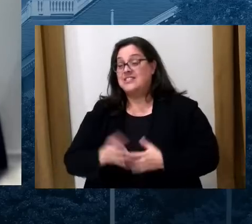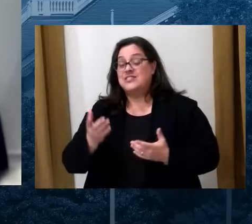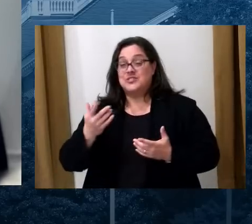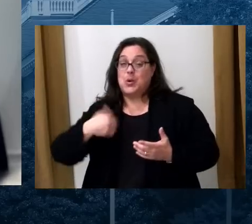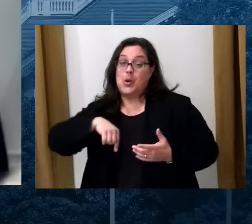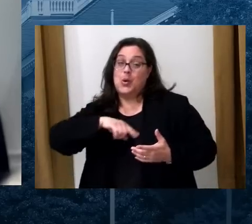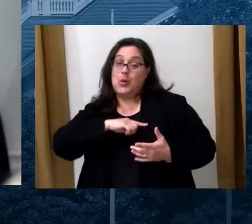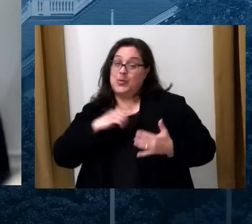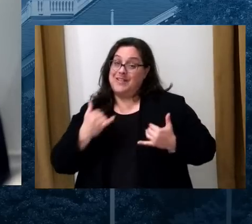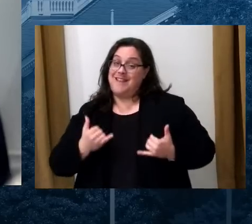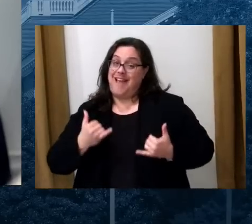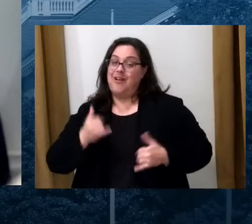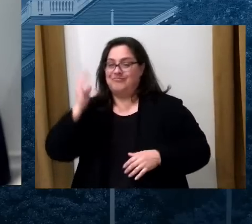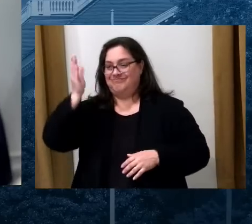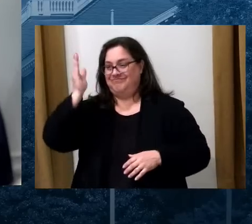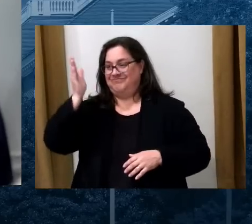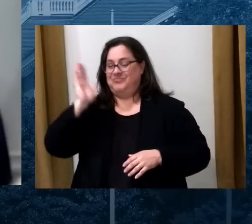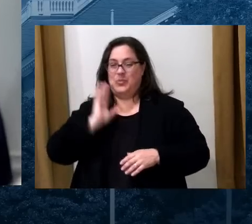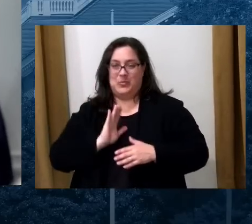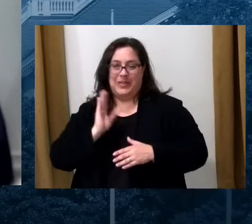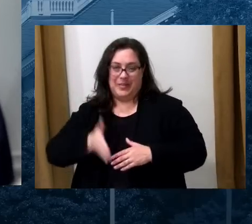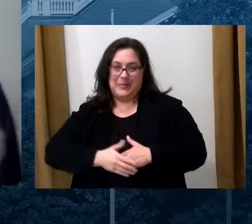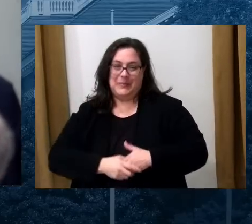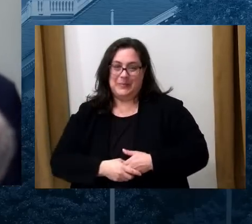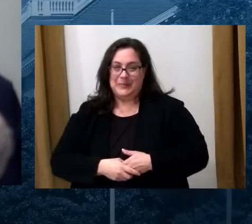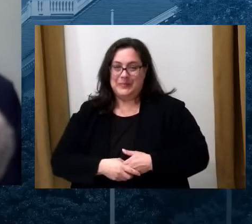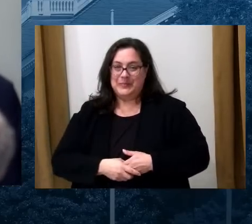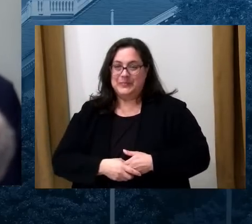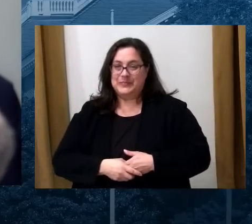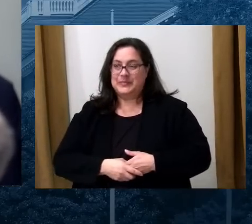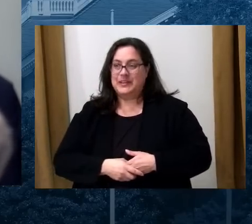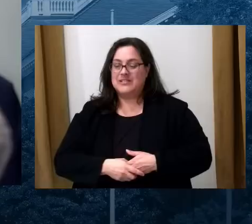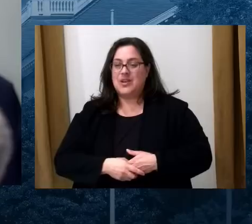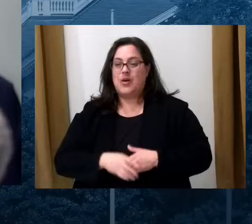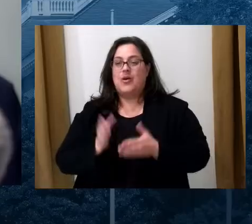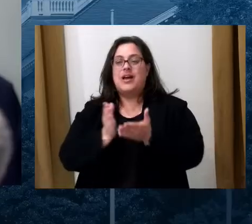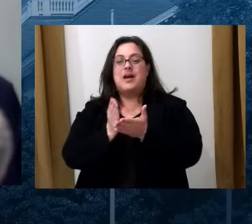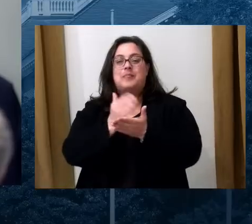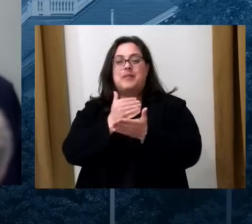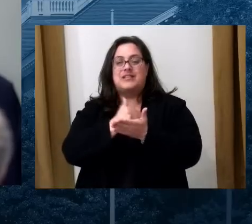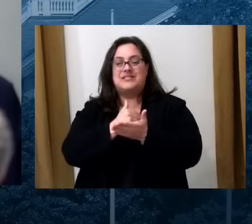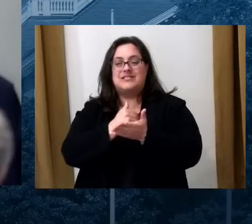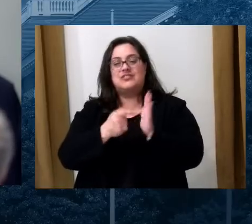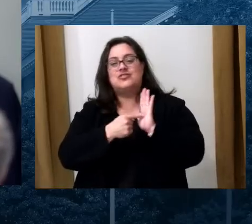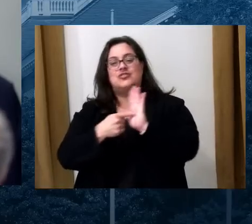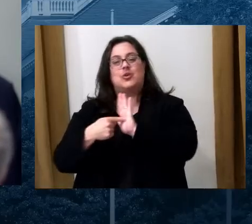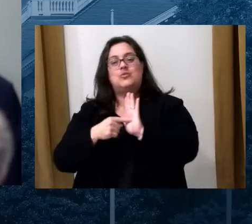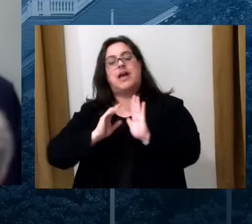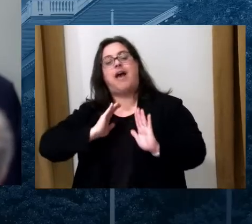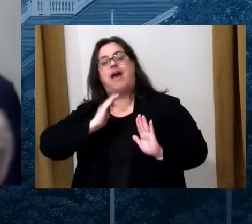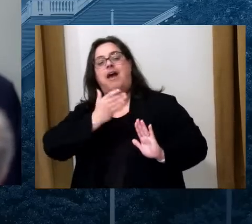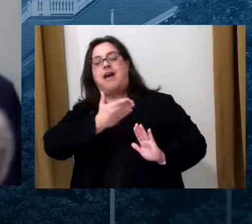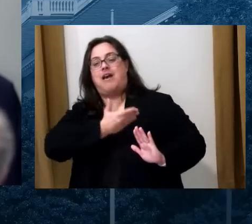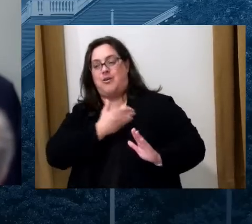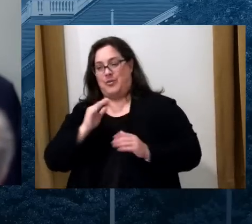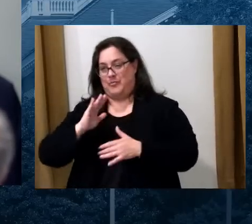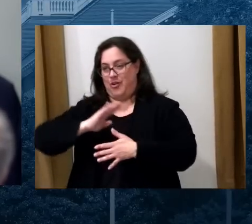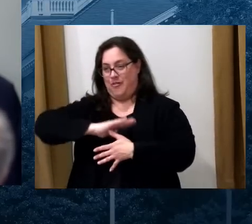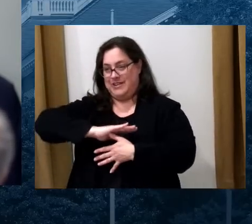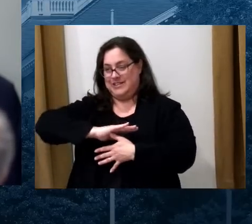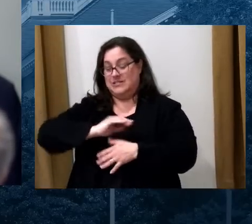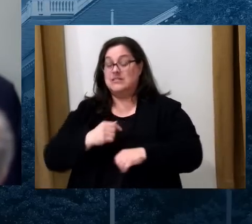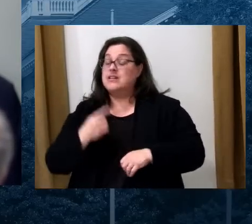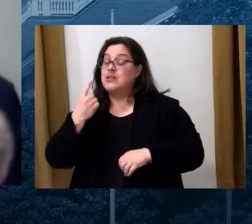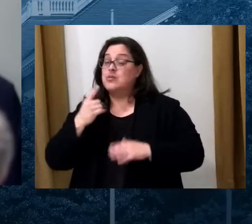about to present to you this morning, which is the budget that represents our priorities. One of the